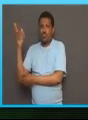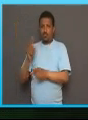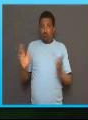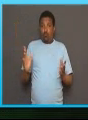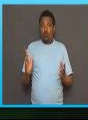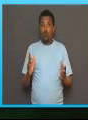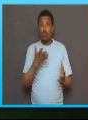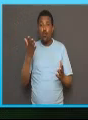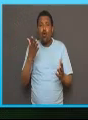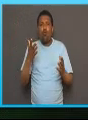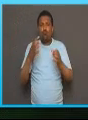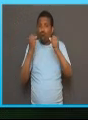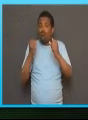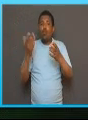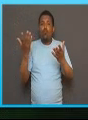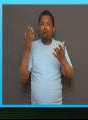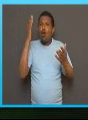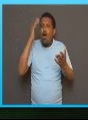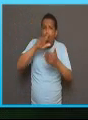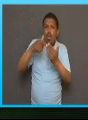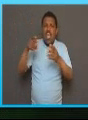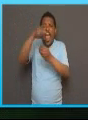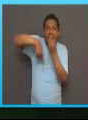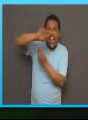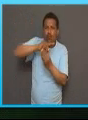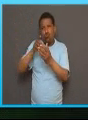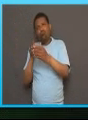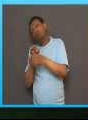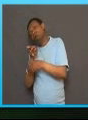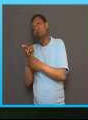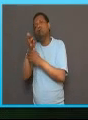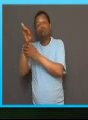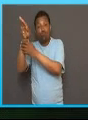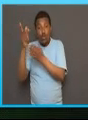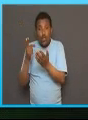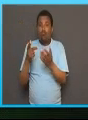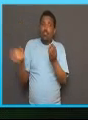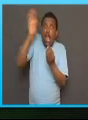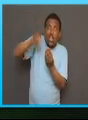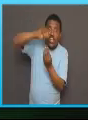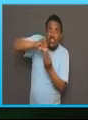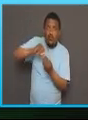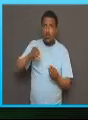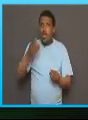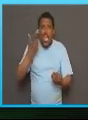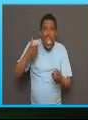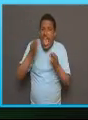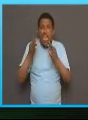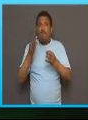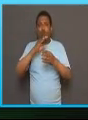Your knowledge of the areas through which you are traveling increases if you